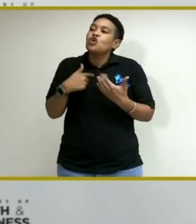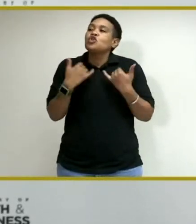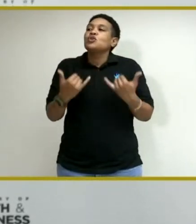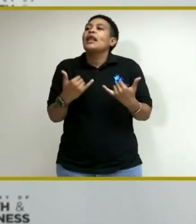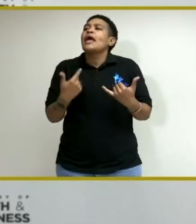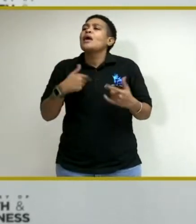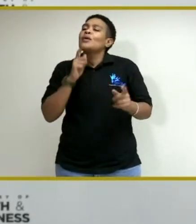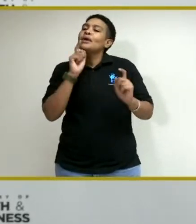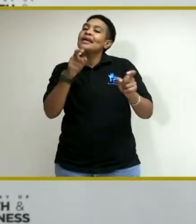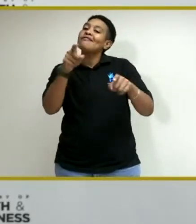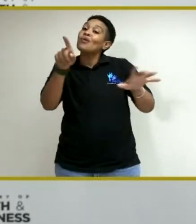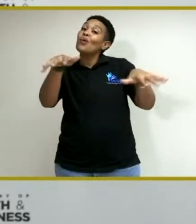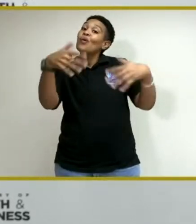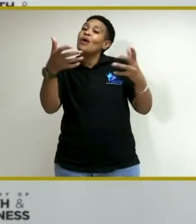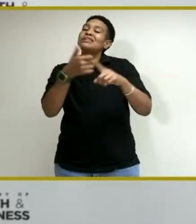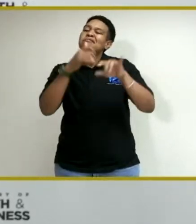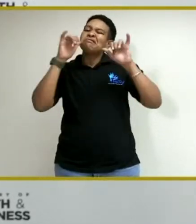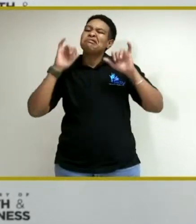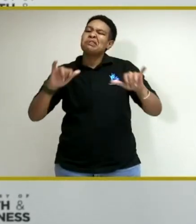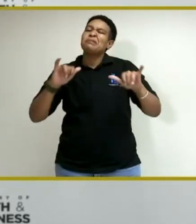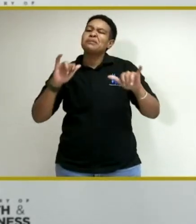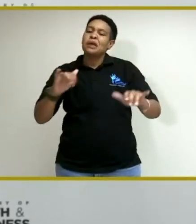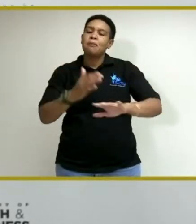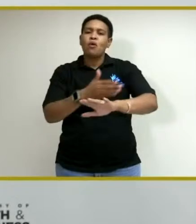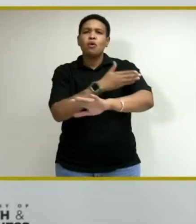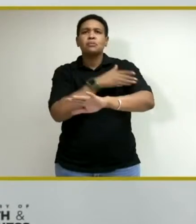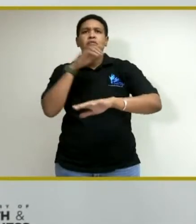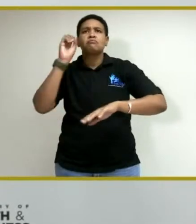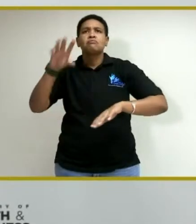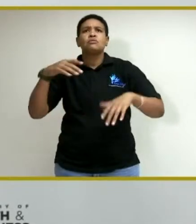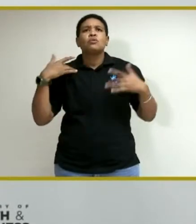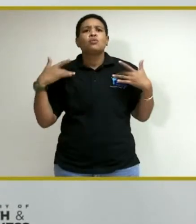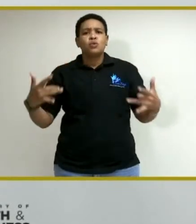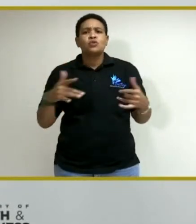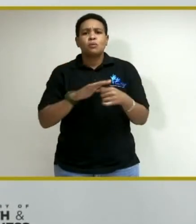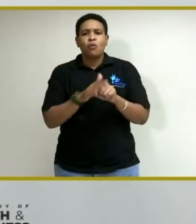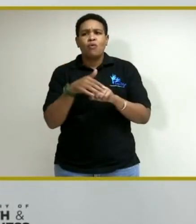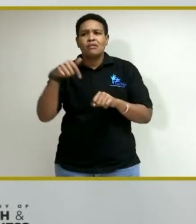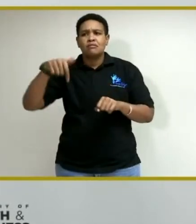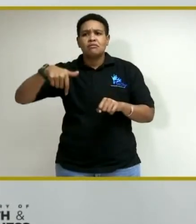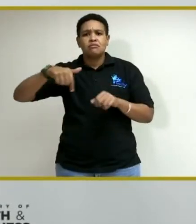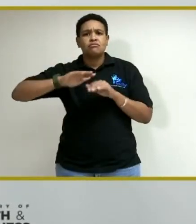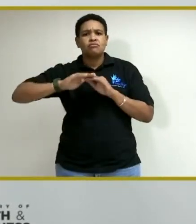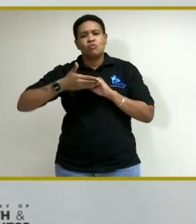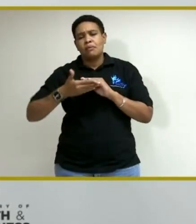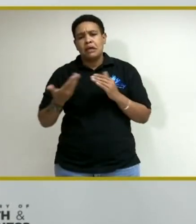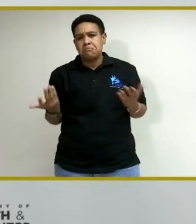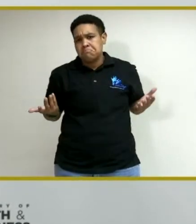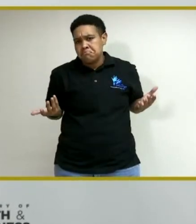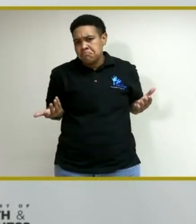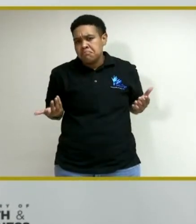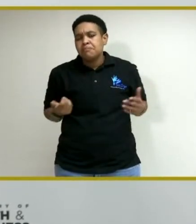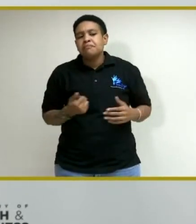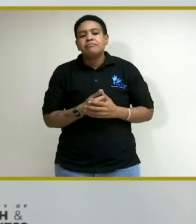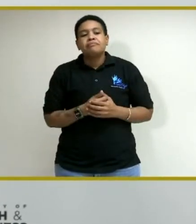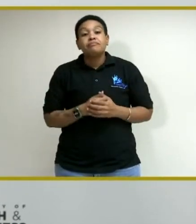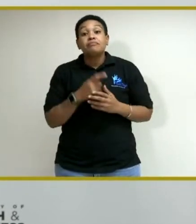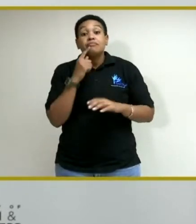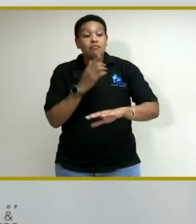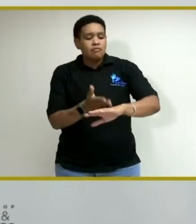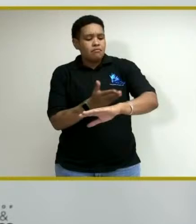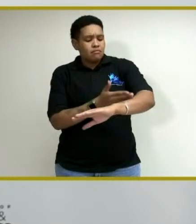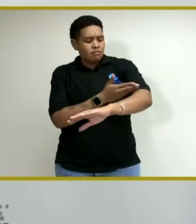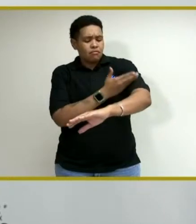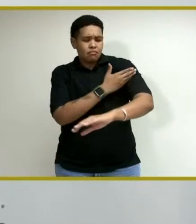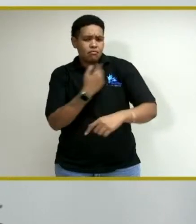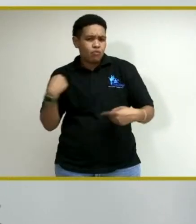to give you the usual update on the state of COVID in our country and the progress that we're